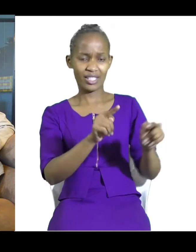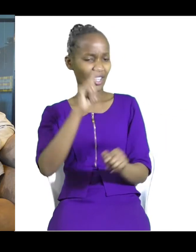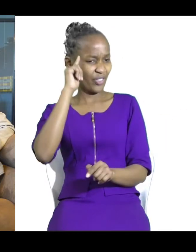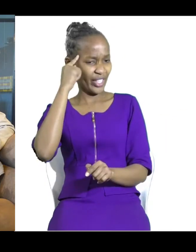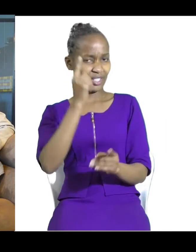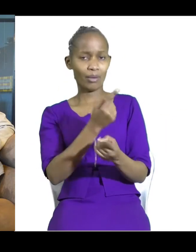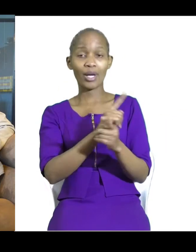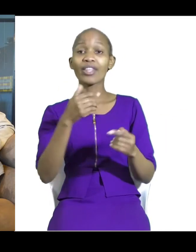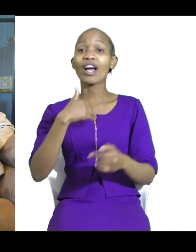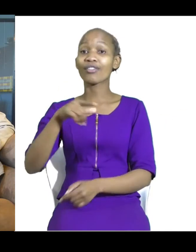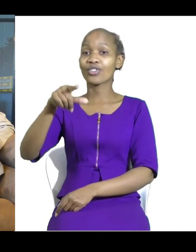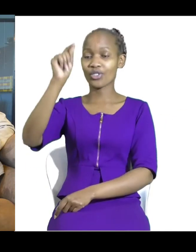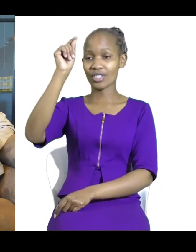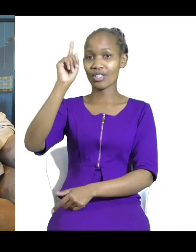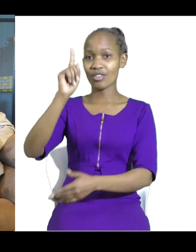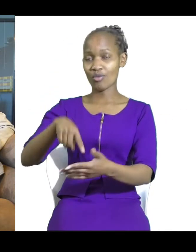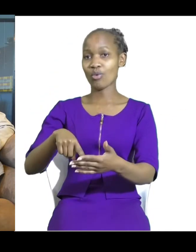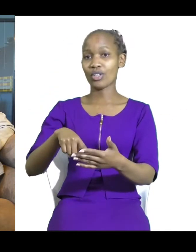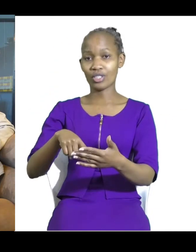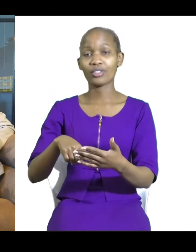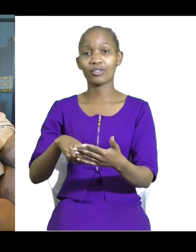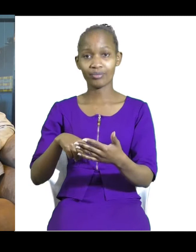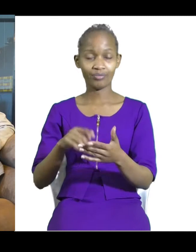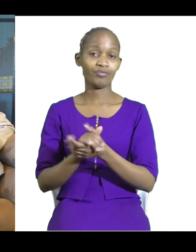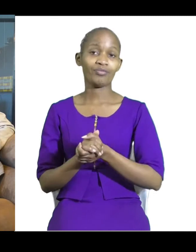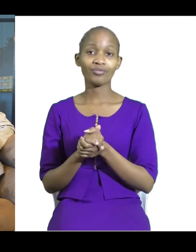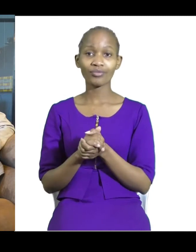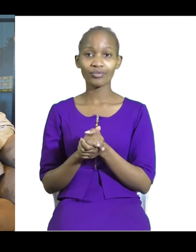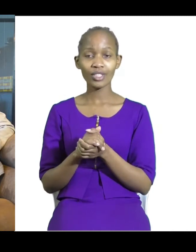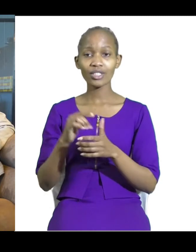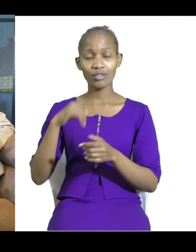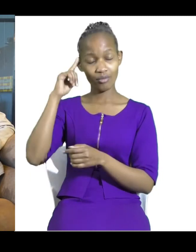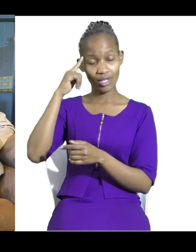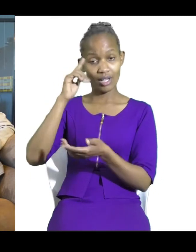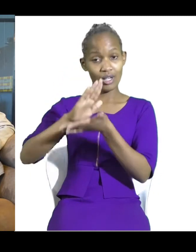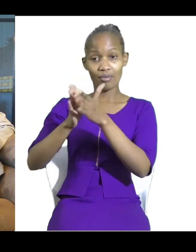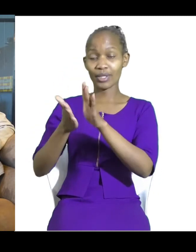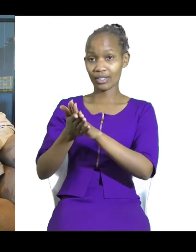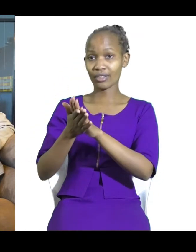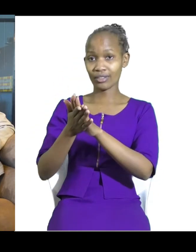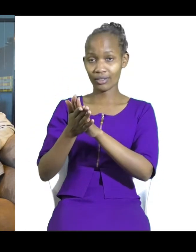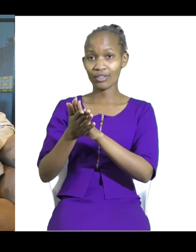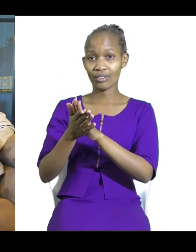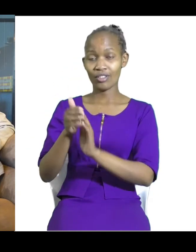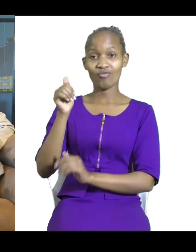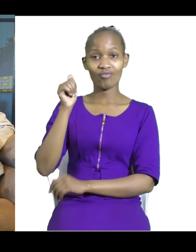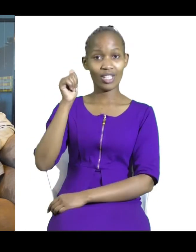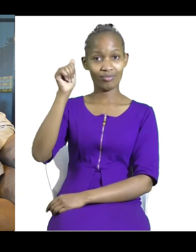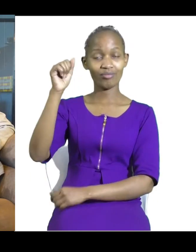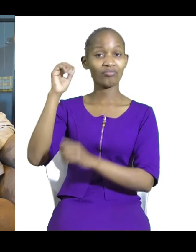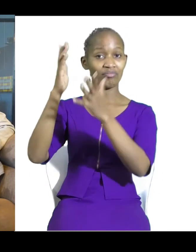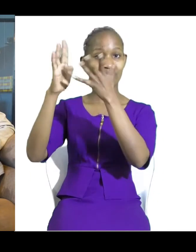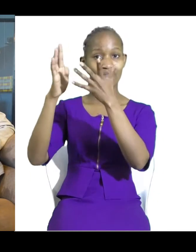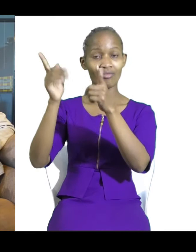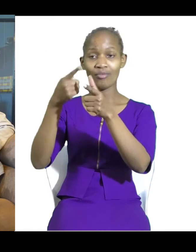way of thinking, but they have choice. That is some of the things that the virtual space is bringing. And to me, it becomes a thumbs up that